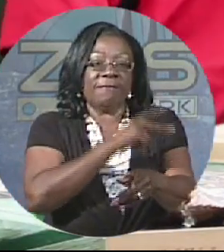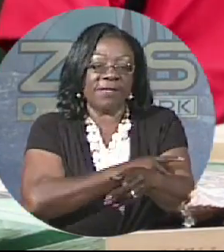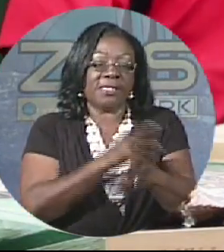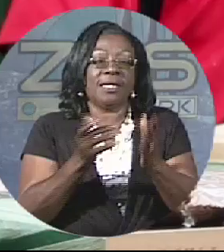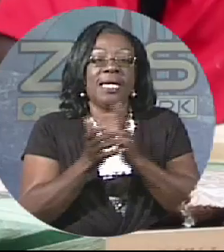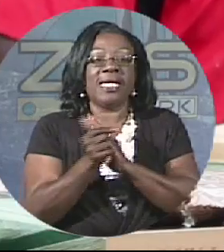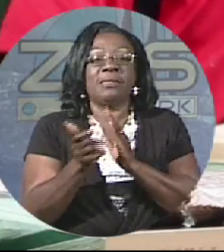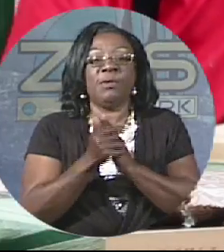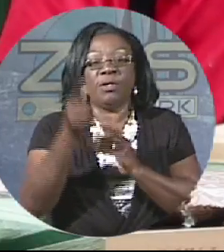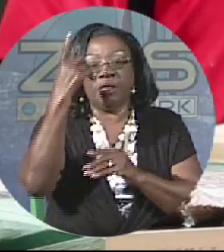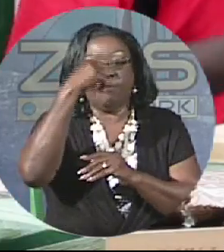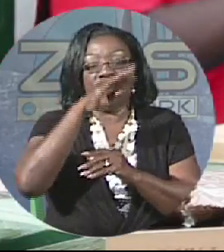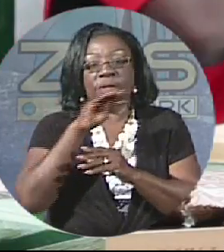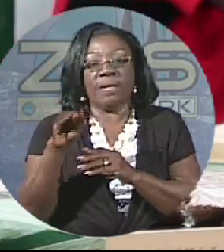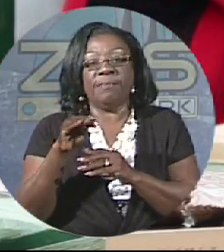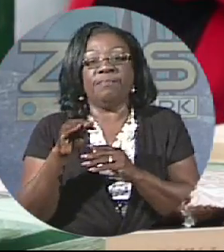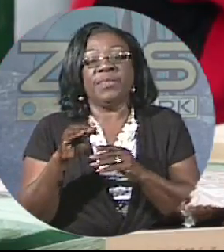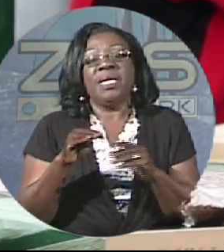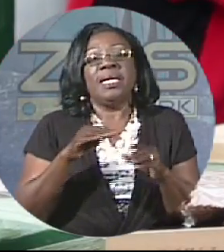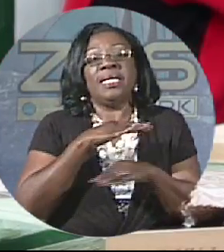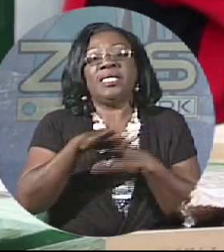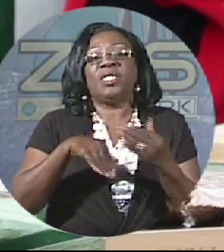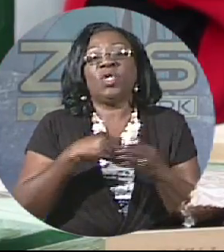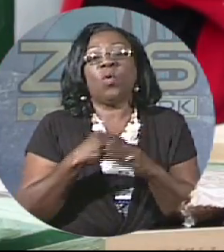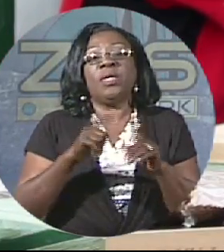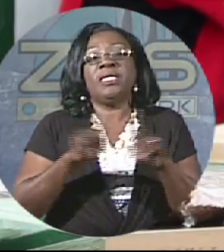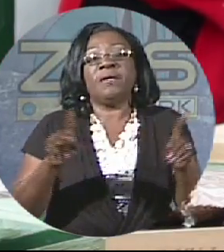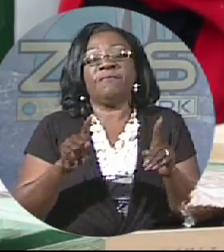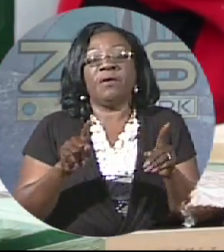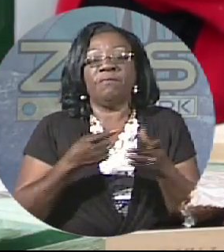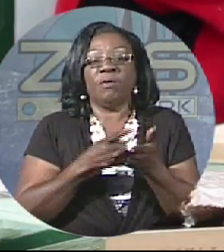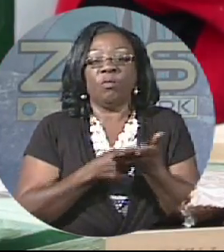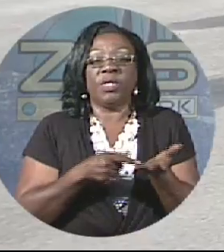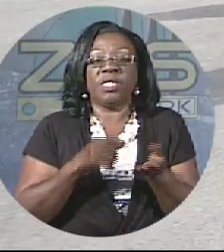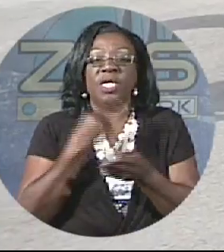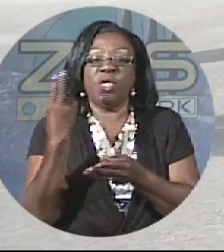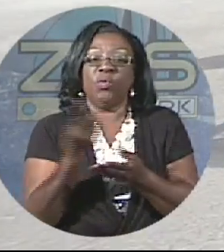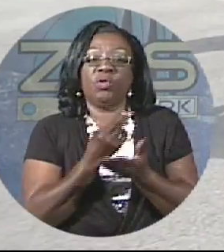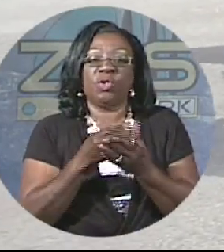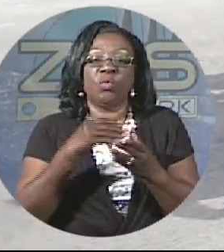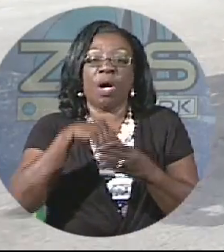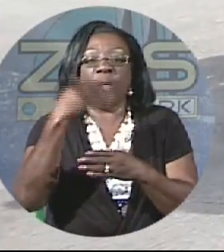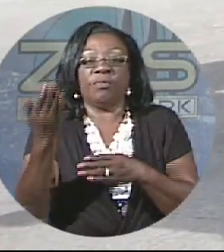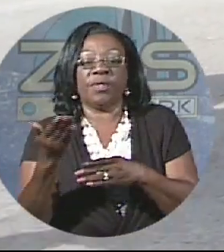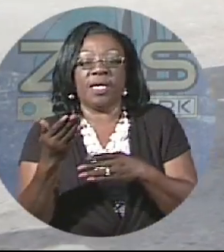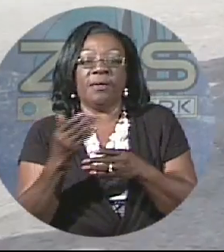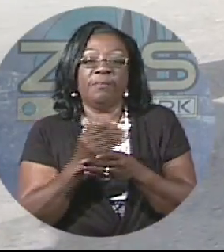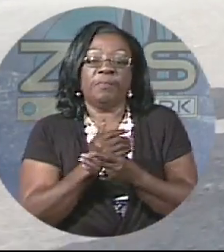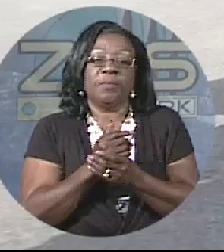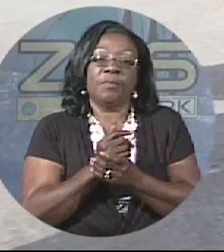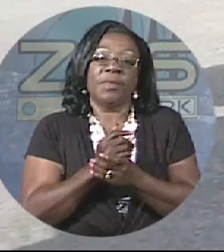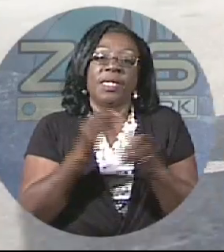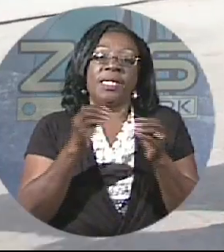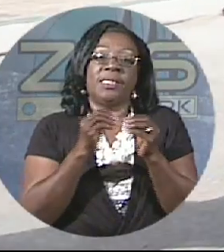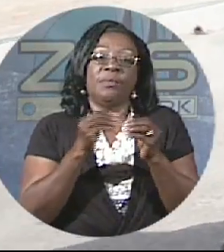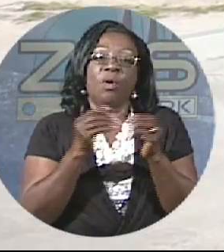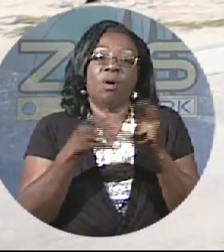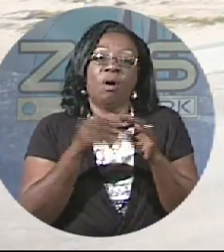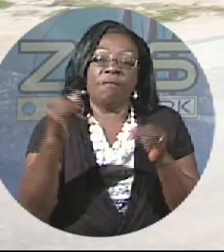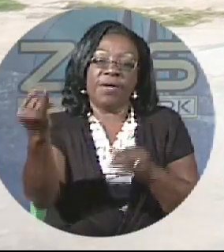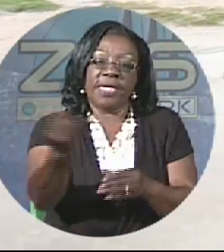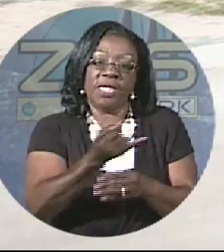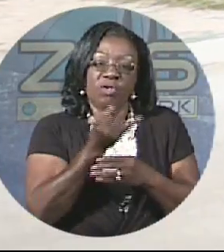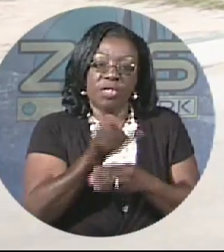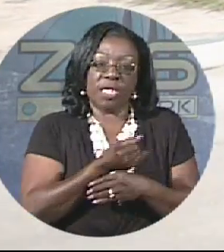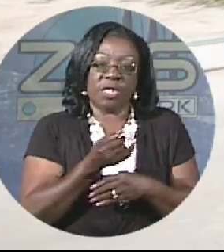them. It is something totally different than what they're used to in the civilian world. It's more of an introduction